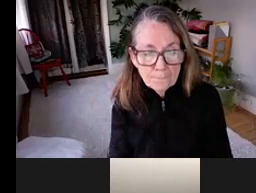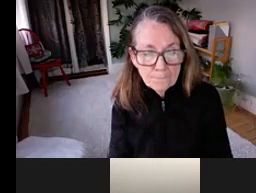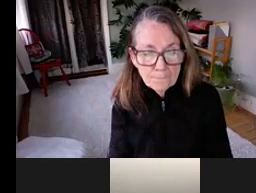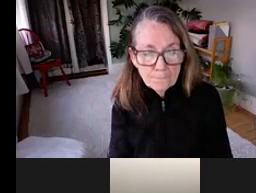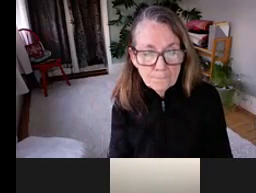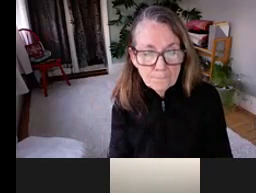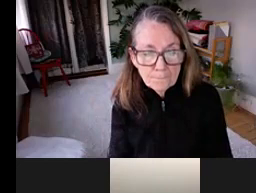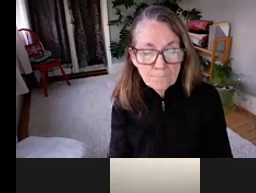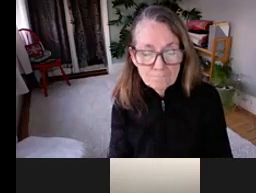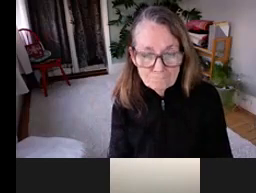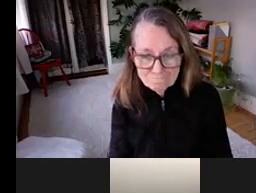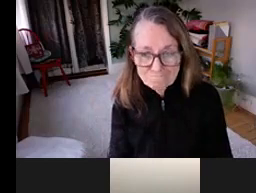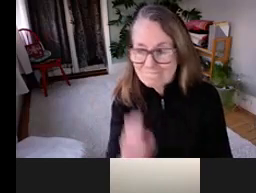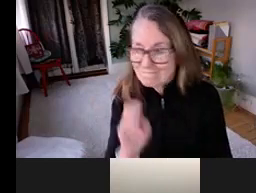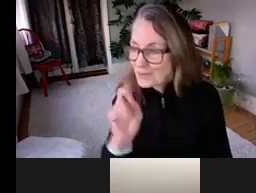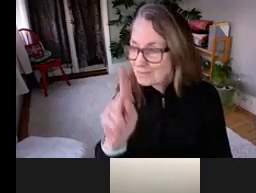All right.